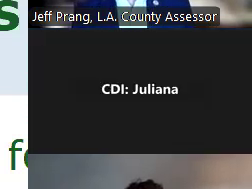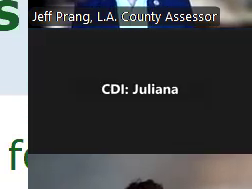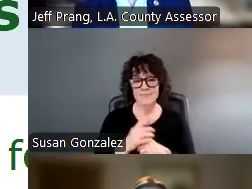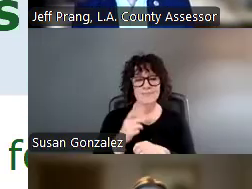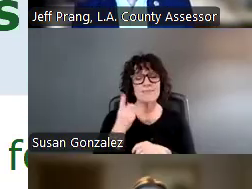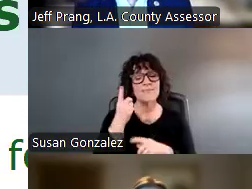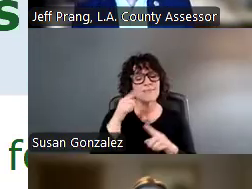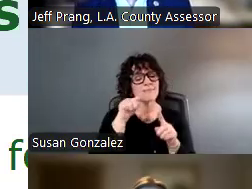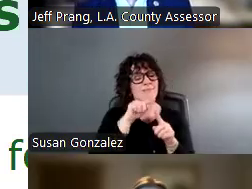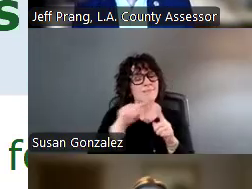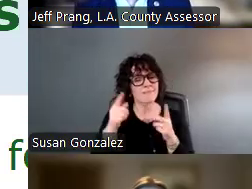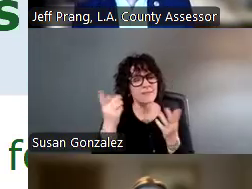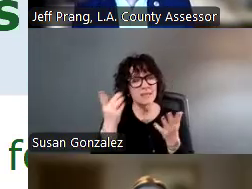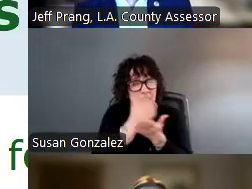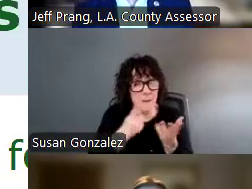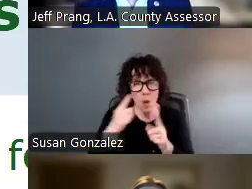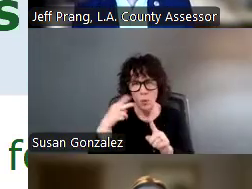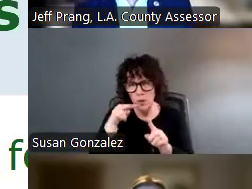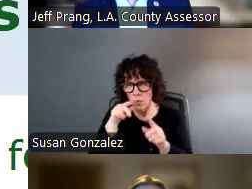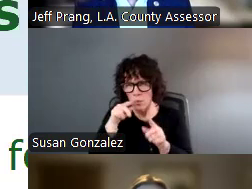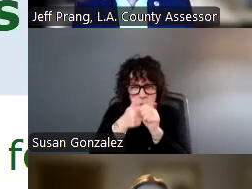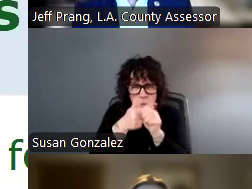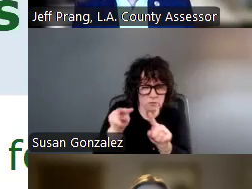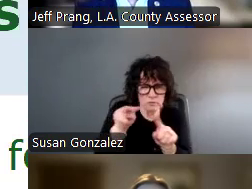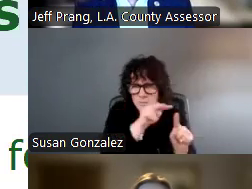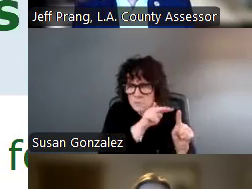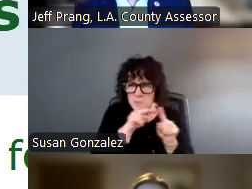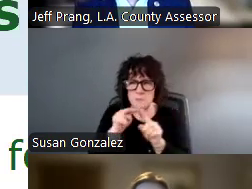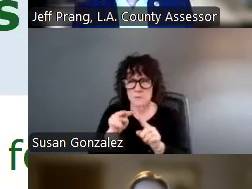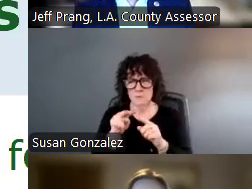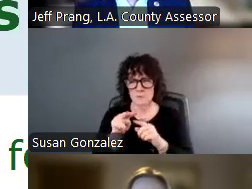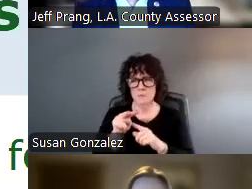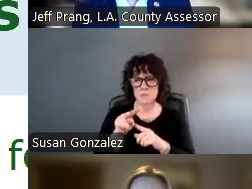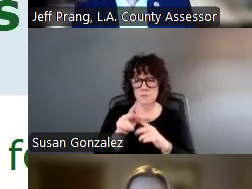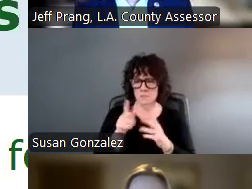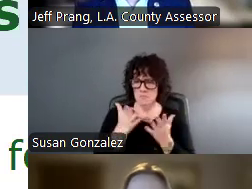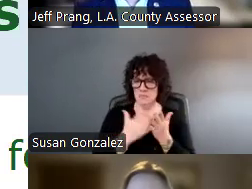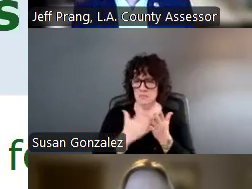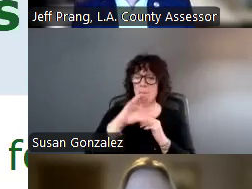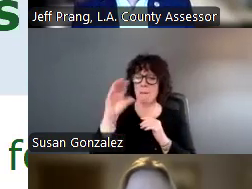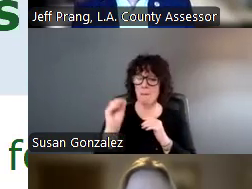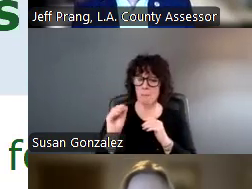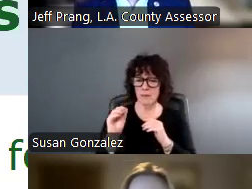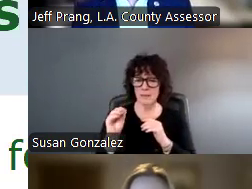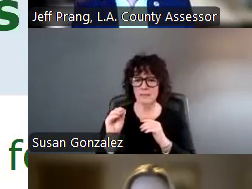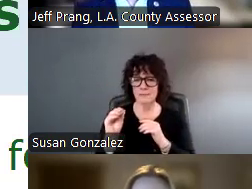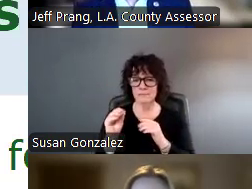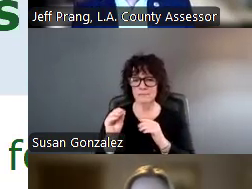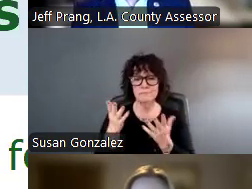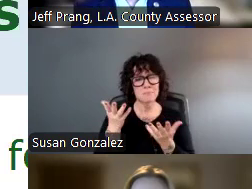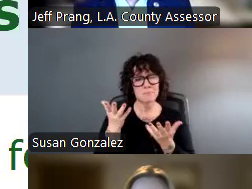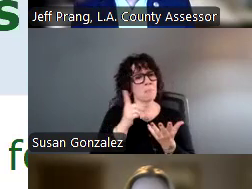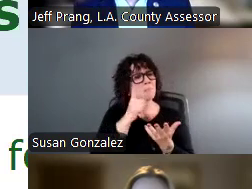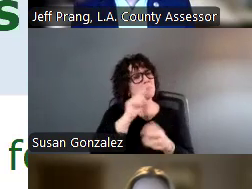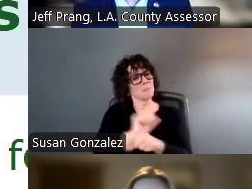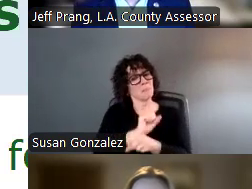are companies. They may be legitimate companies that will ask you to pay them a fee in order to file claims